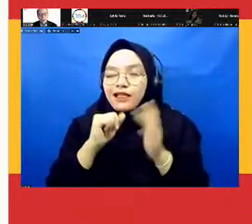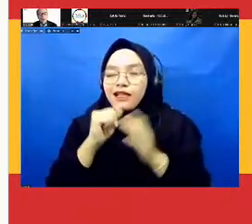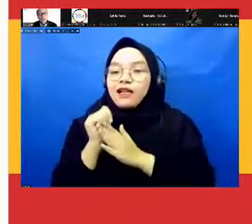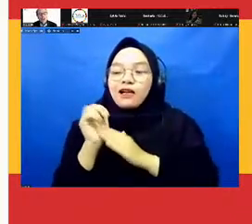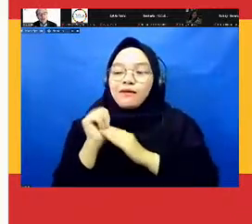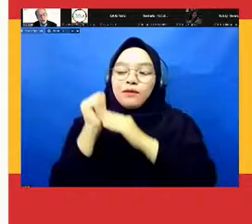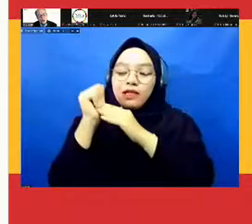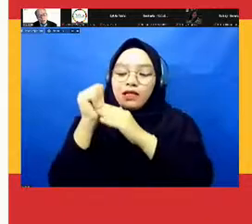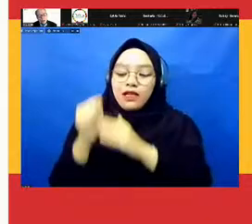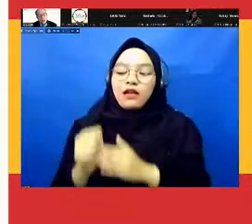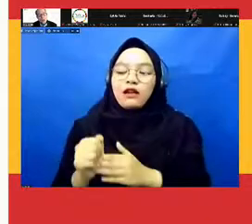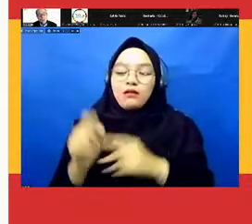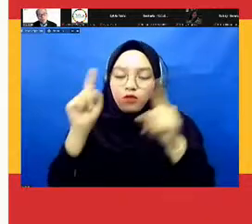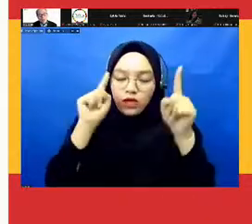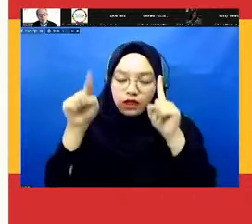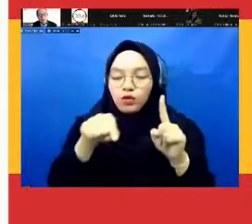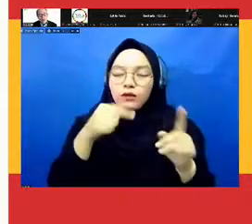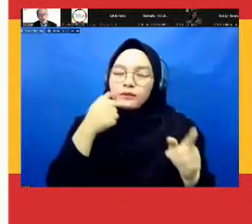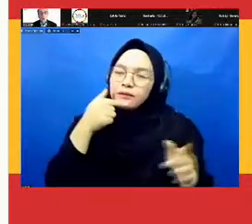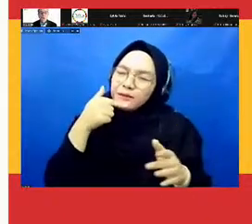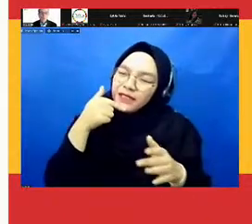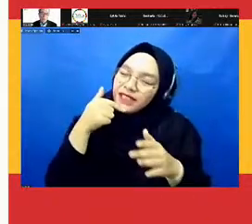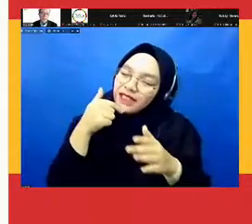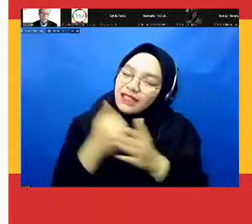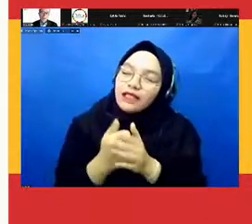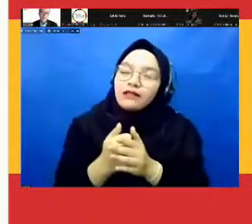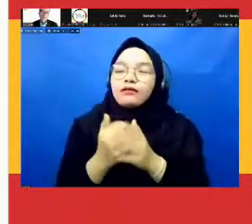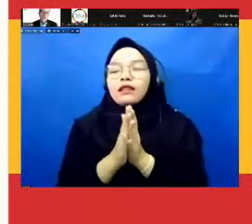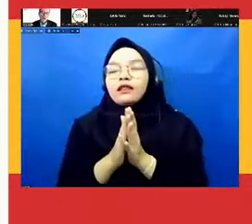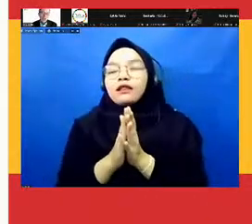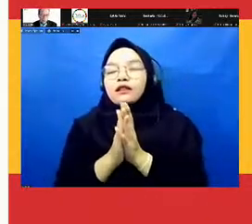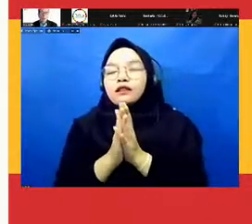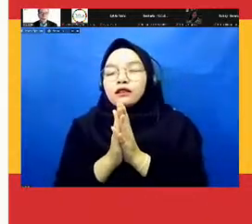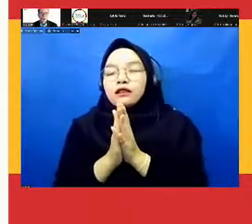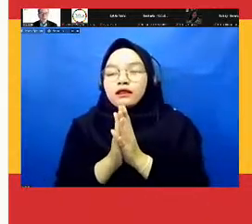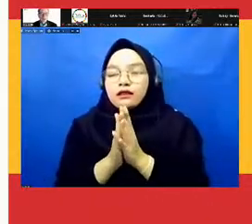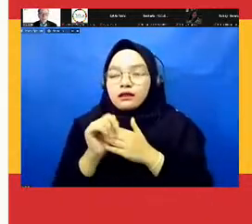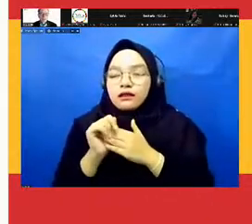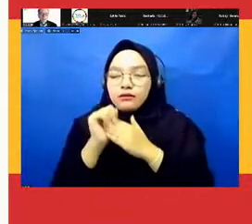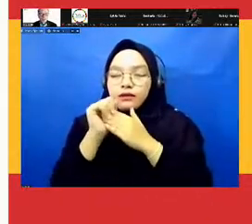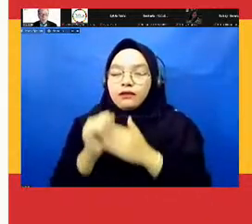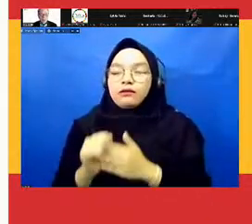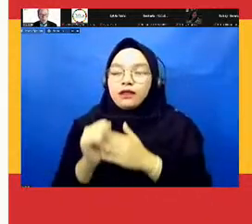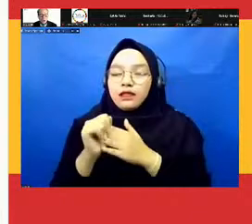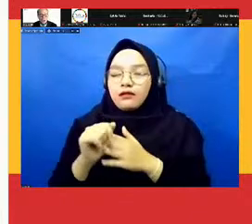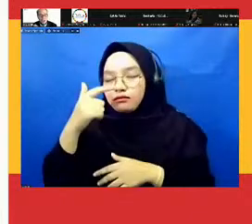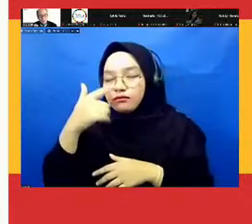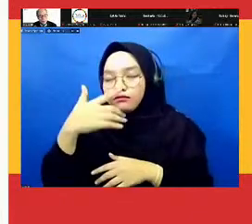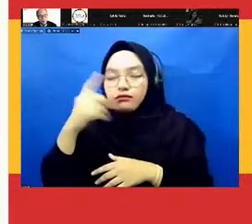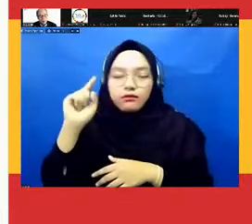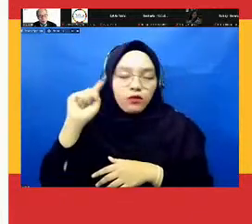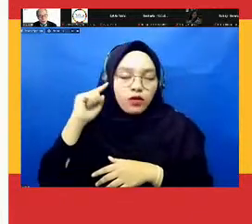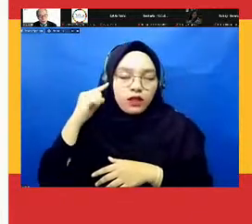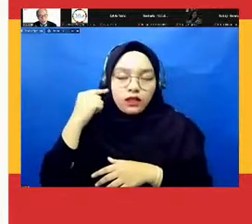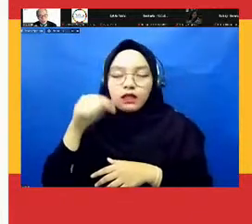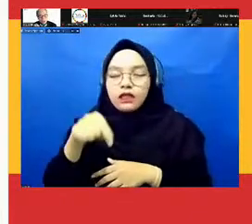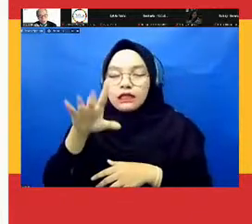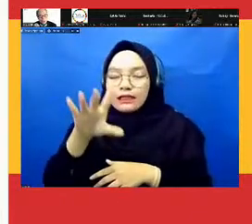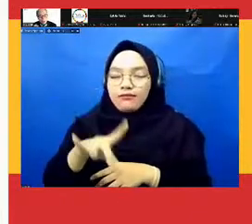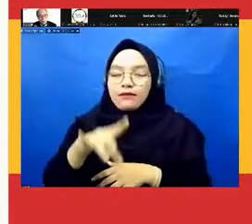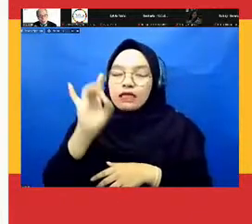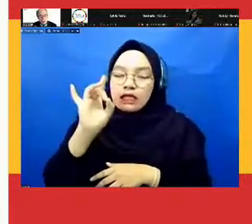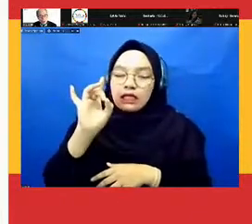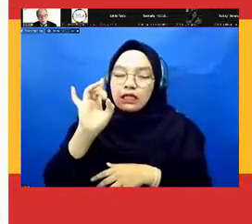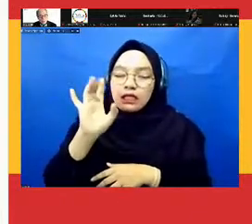Then the political leadership are in fact chosen by the general public. That's why I mentioned that